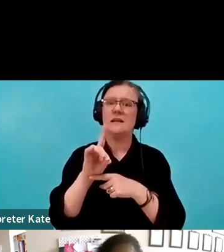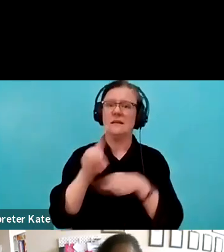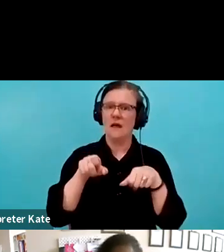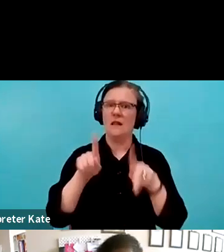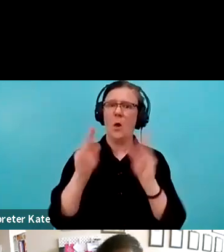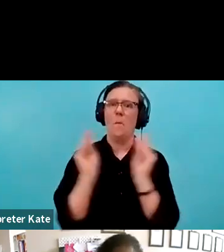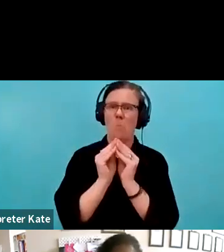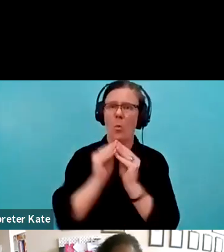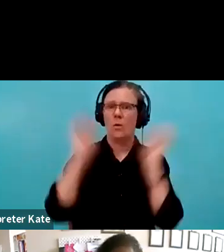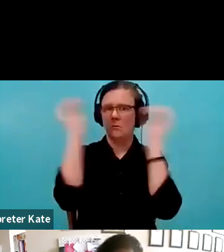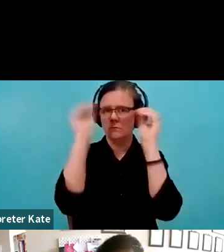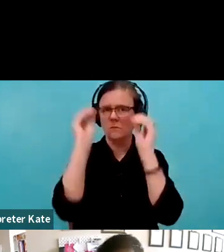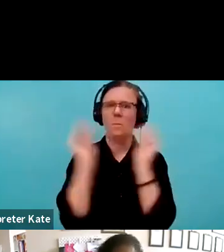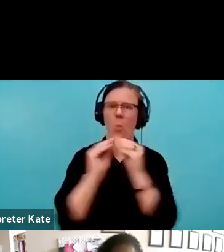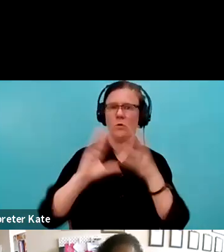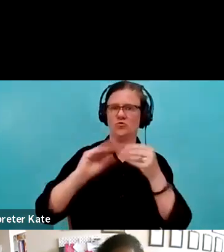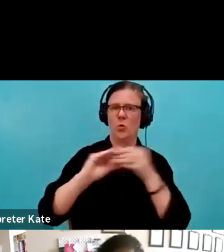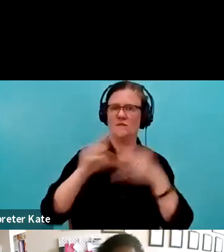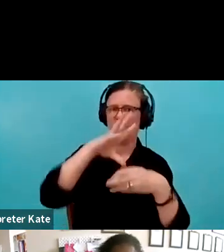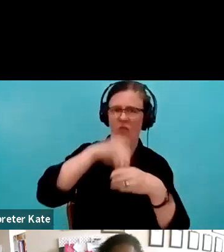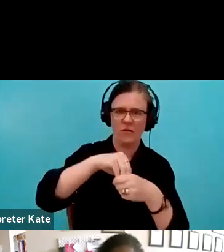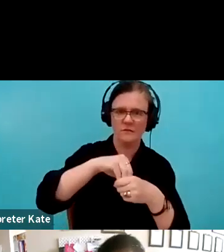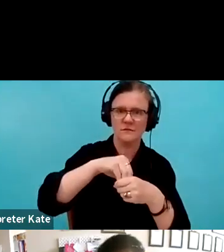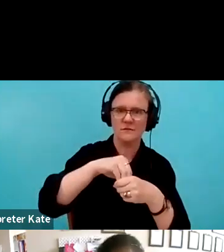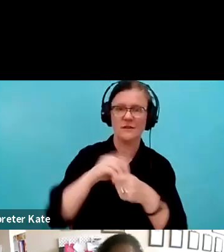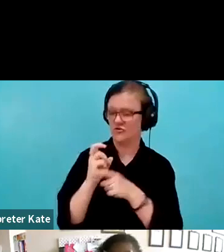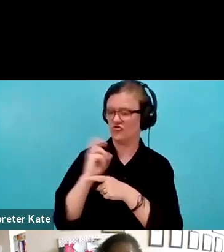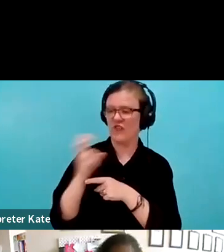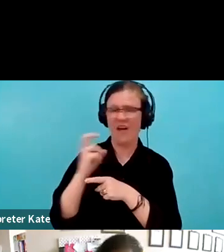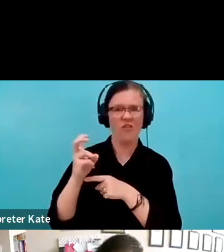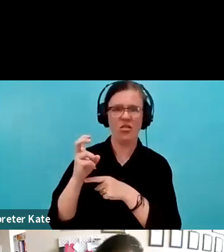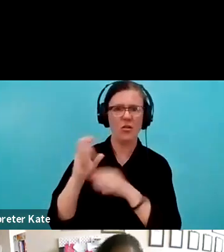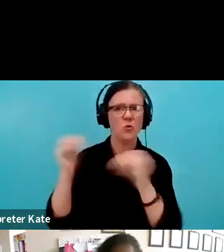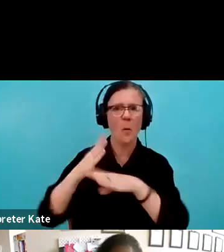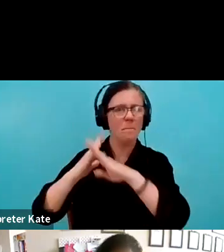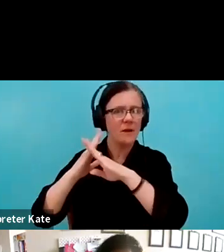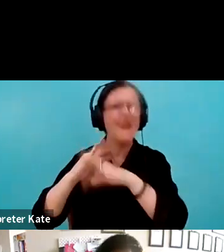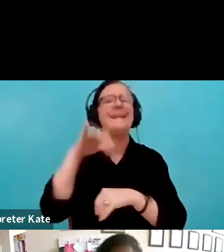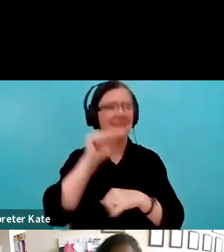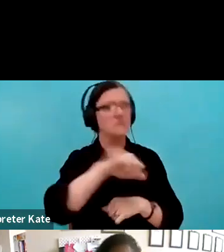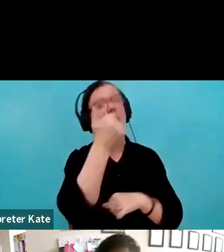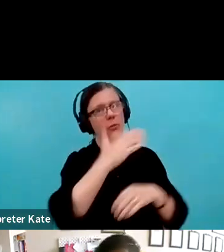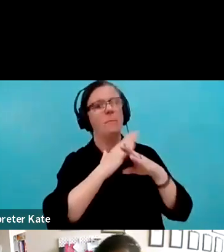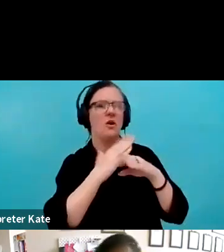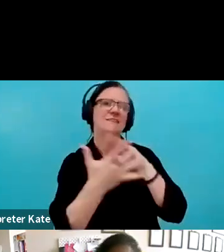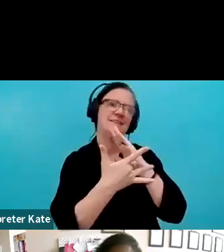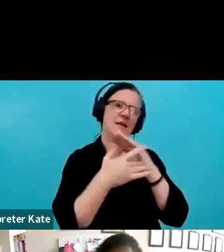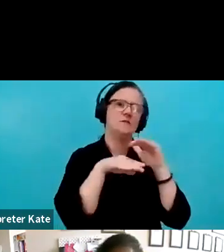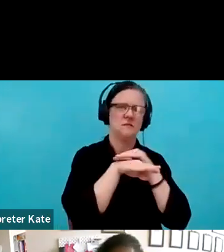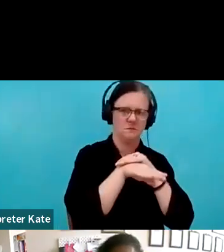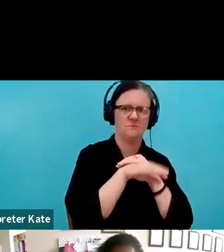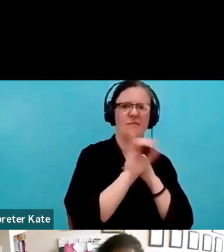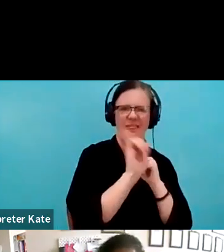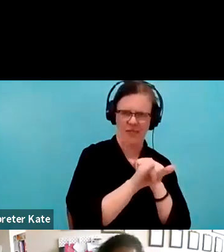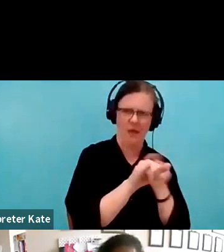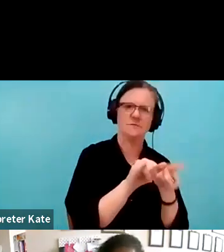with more people. Travel not being a barrier, other barriers certainly of technology and accessibility,